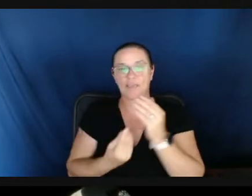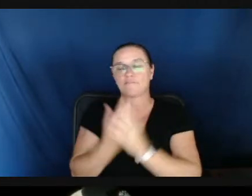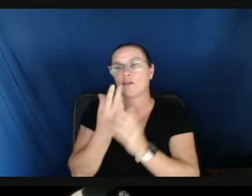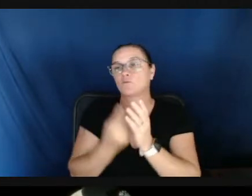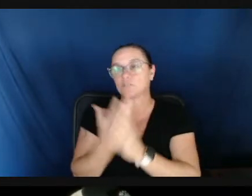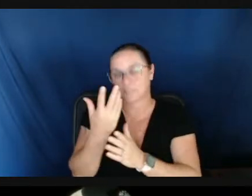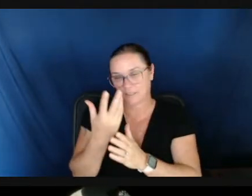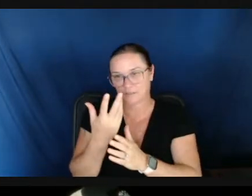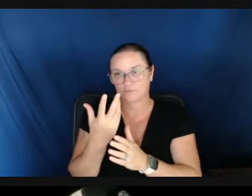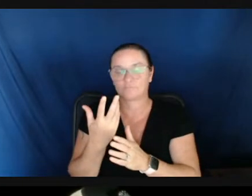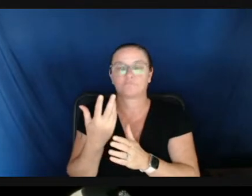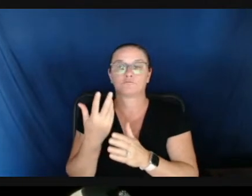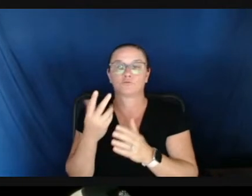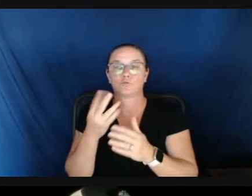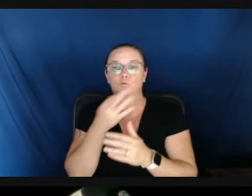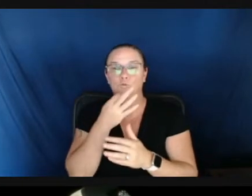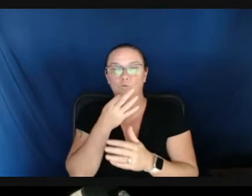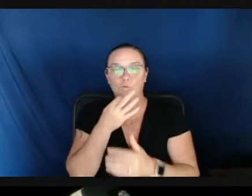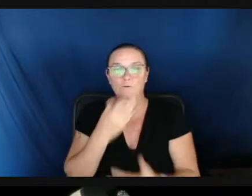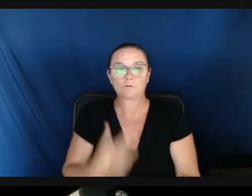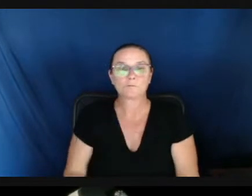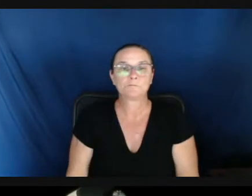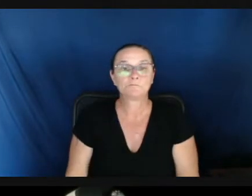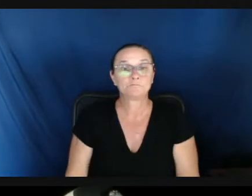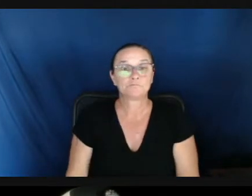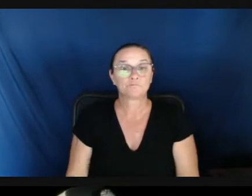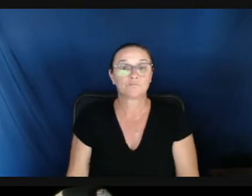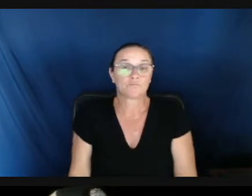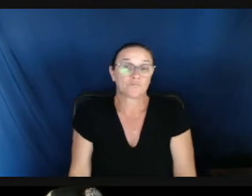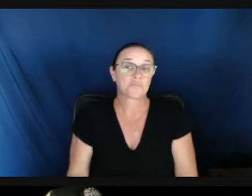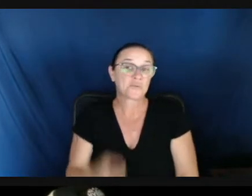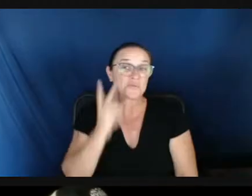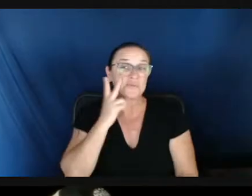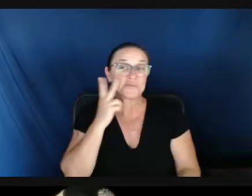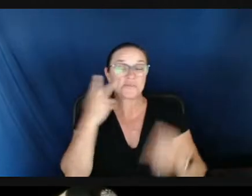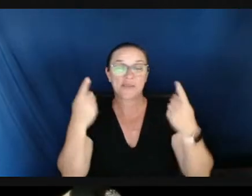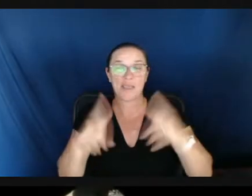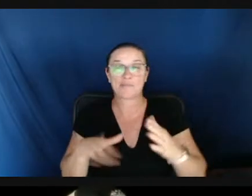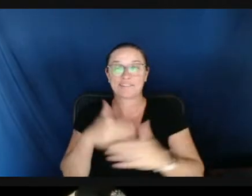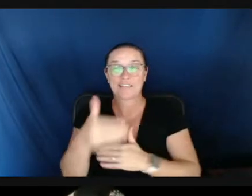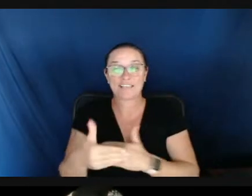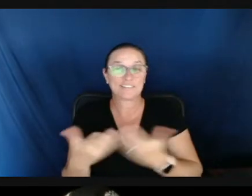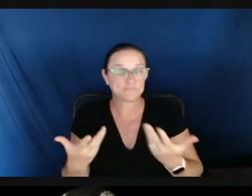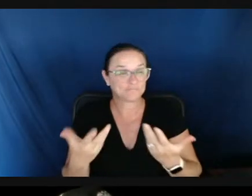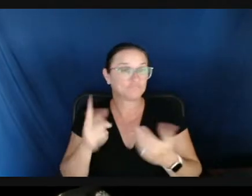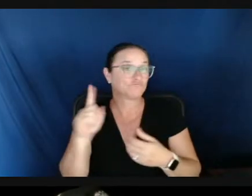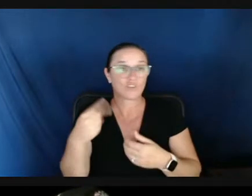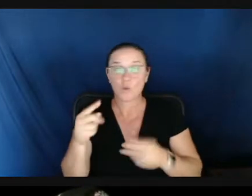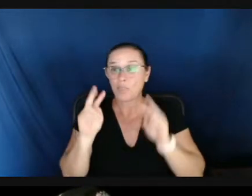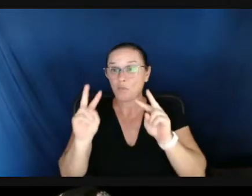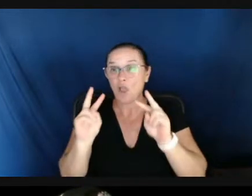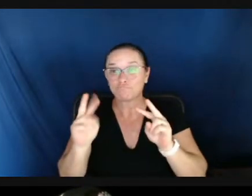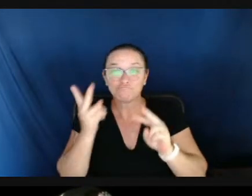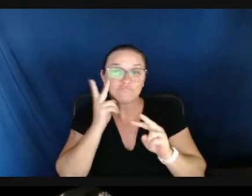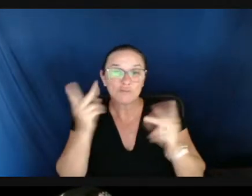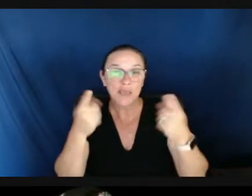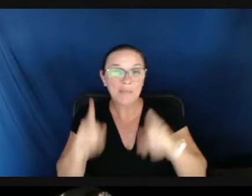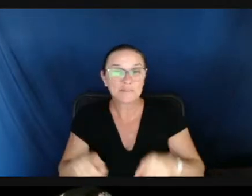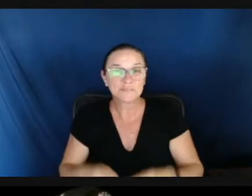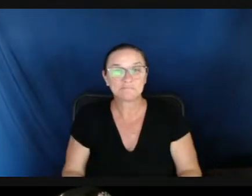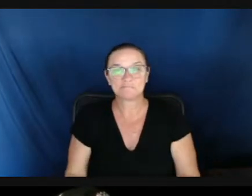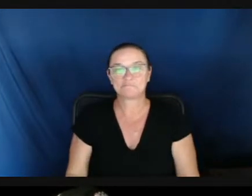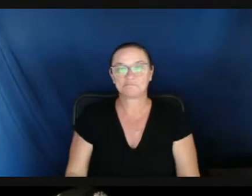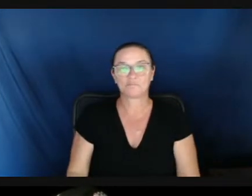phase. So we'll see what comes next, because we can only watch and see at this point. So